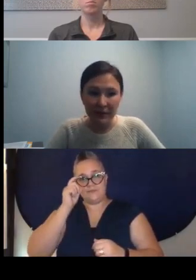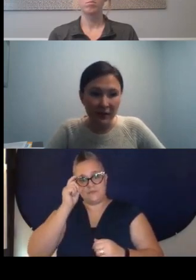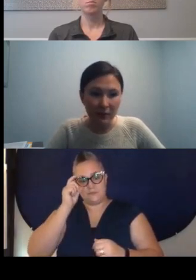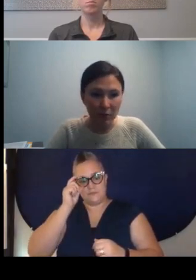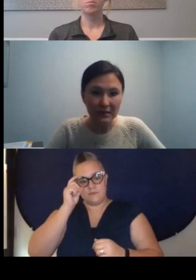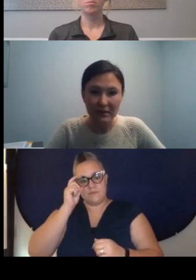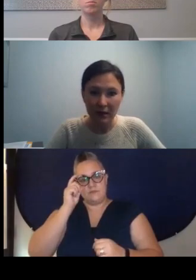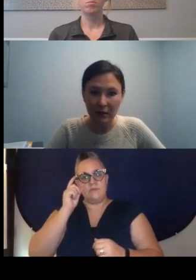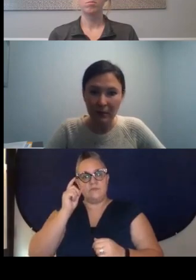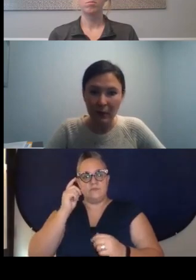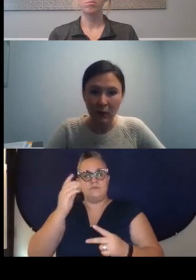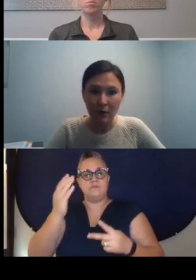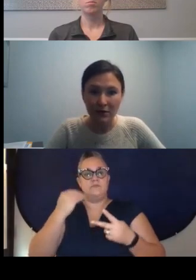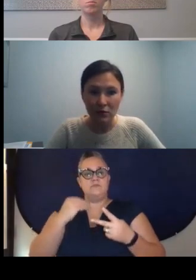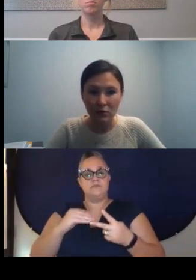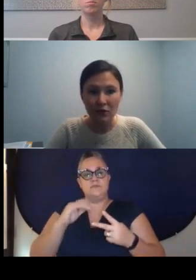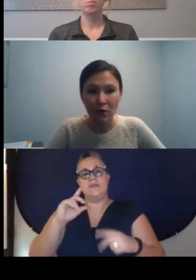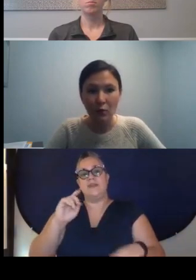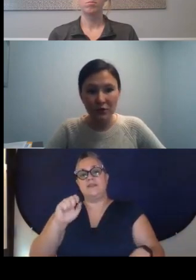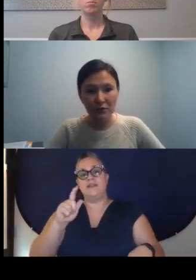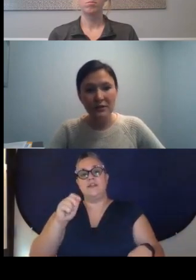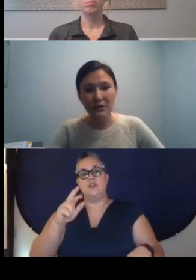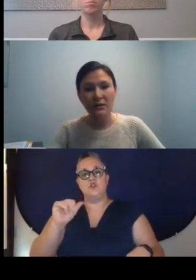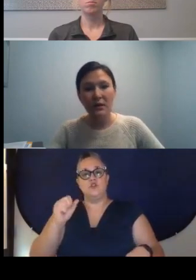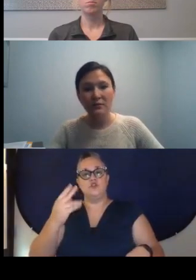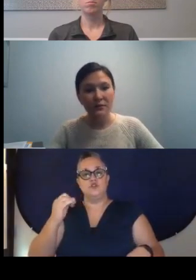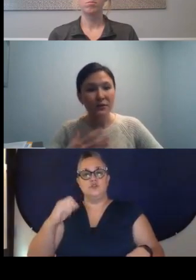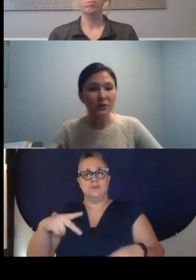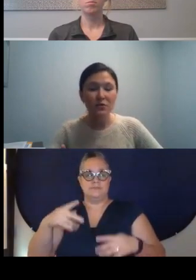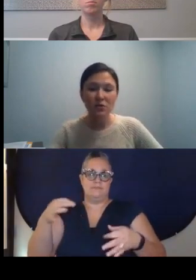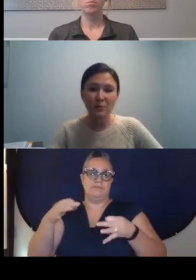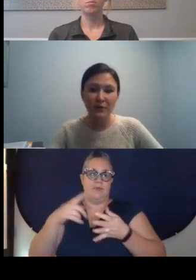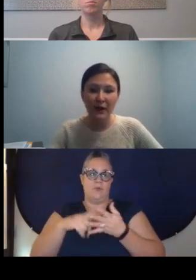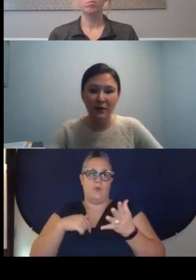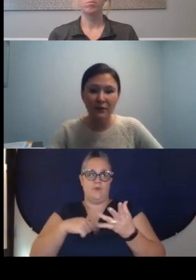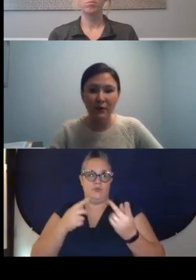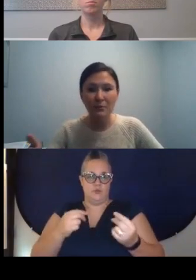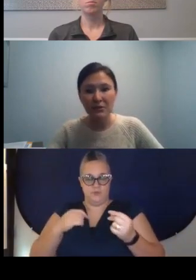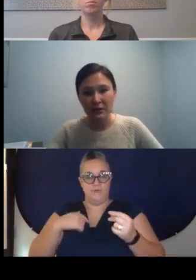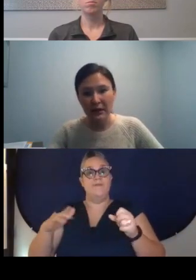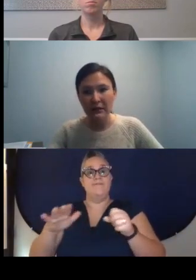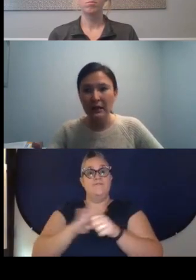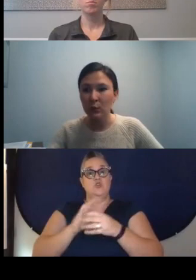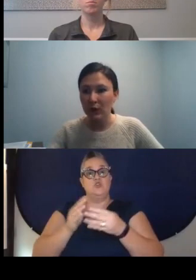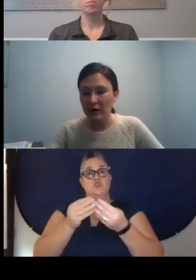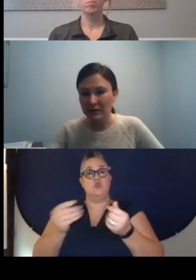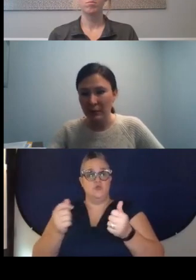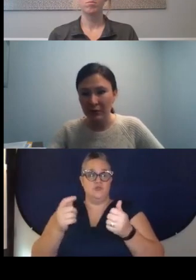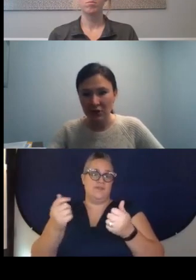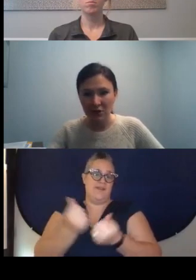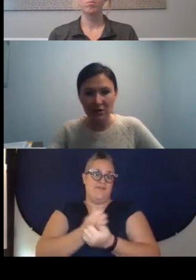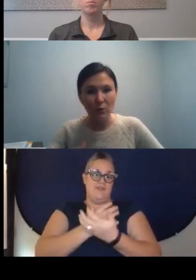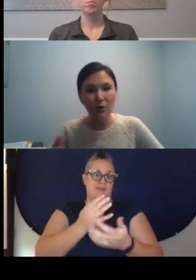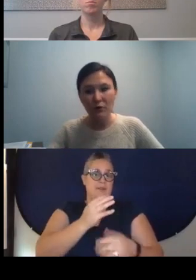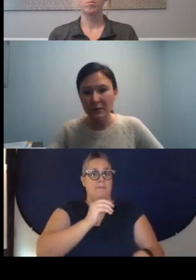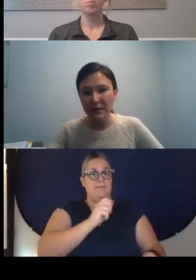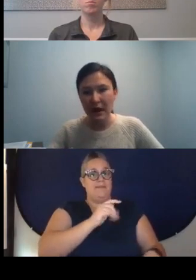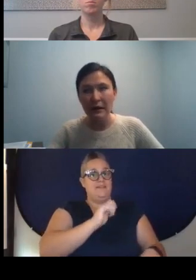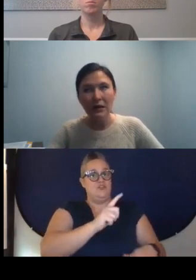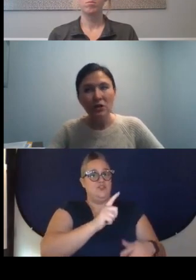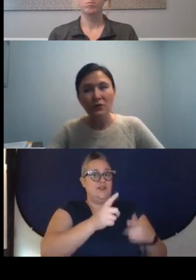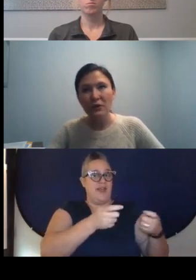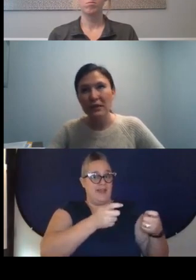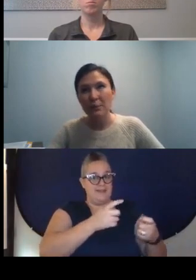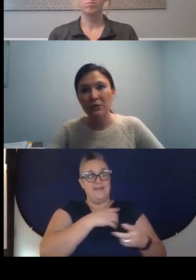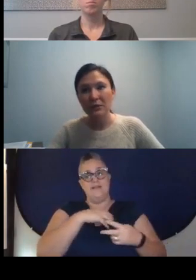kind of describing in a little bit more detail about what we do. So we do consider ourselves a full solutions provider from material handling and warehousing applications. We went over some